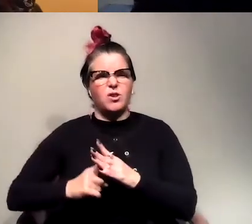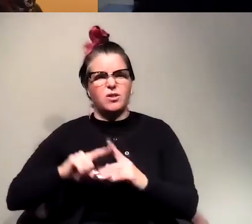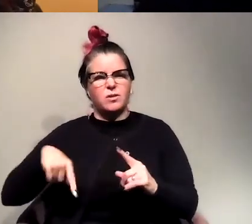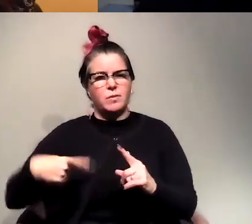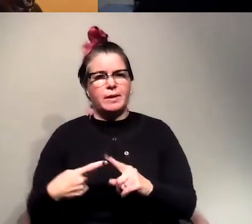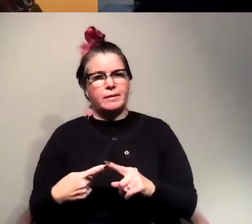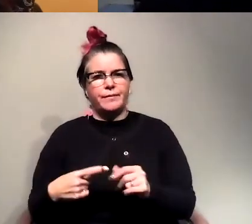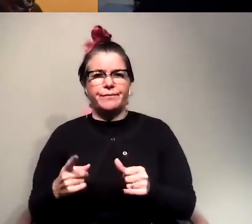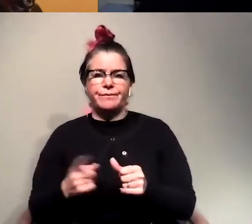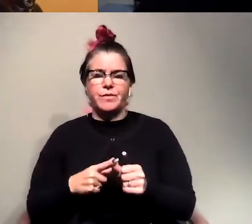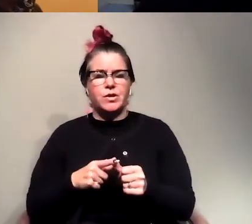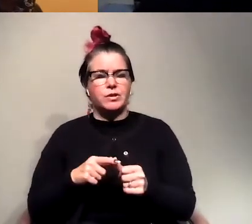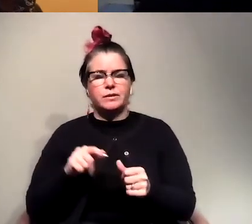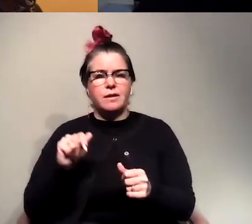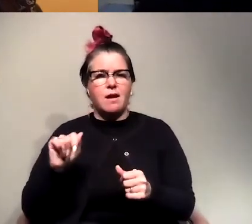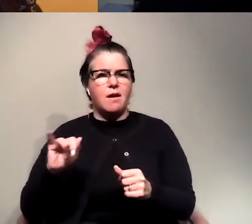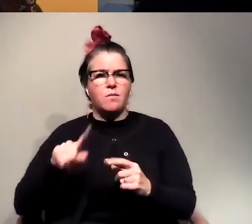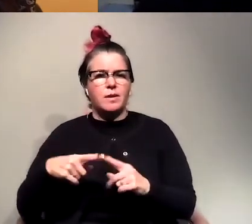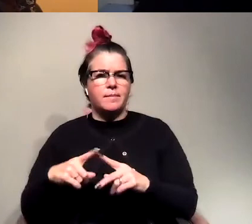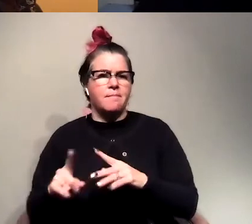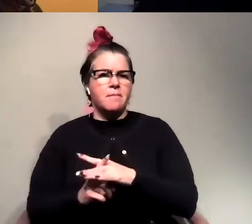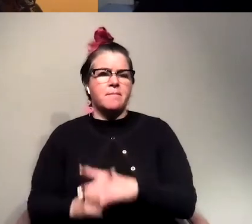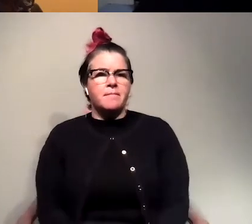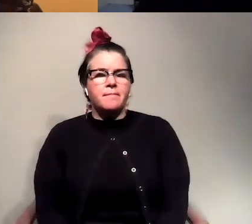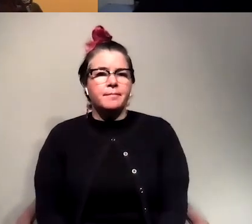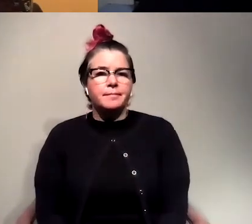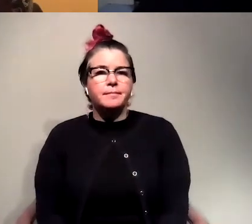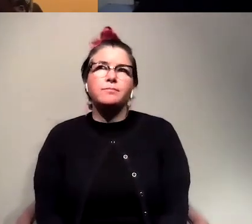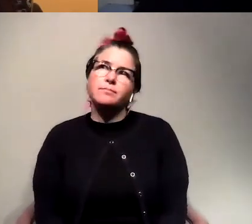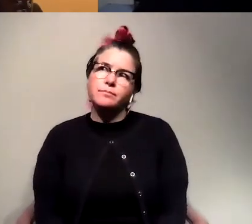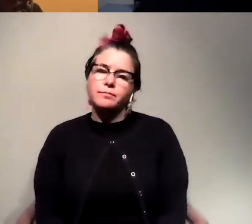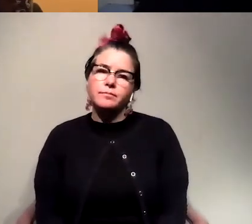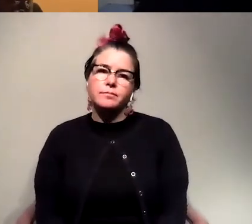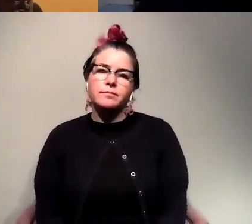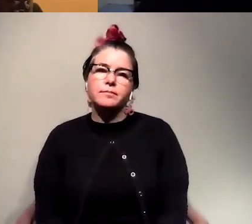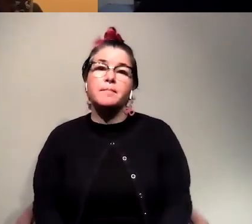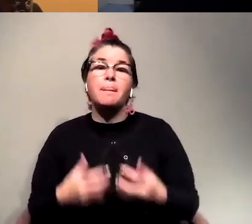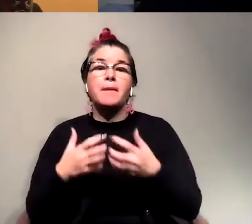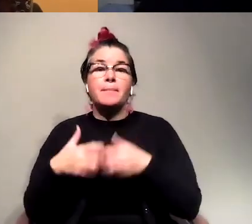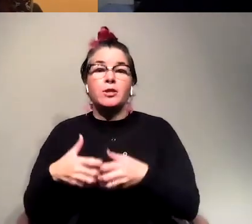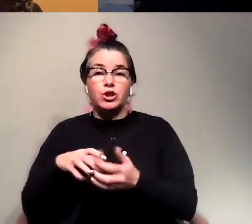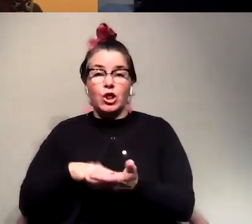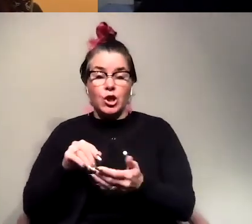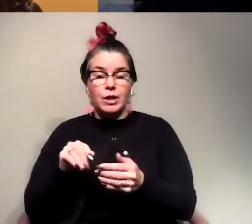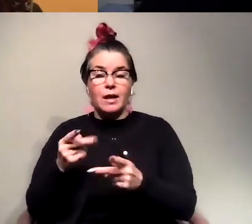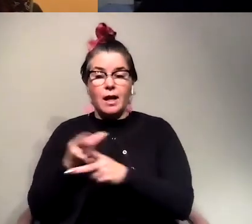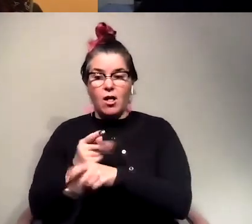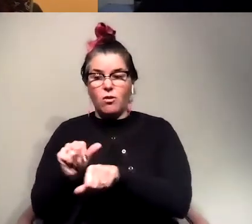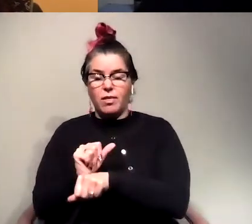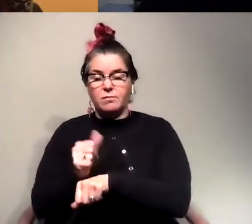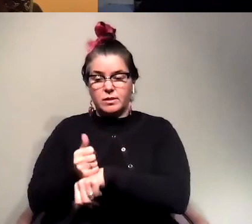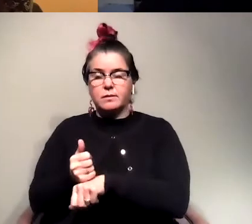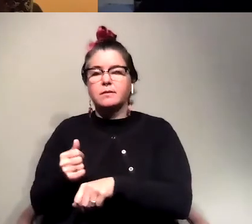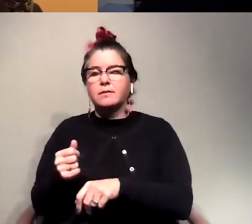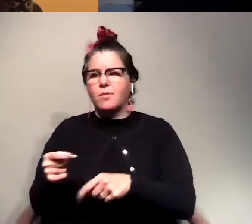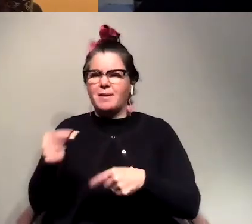our first artificial intelligence? The things that are machine learning algorithms, they actually go back a long